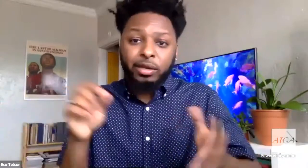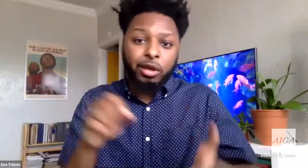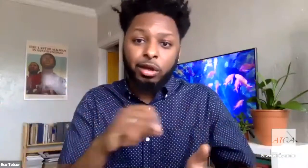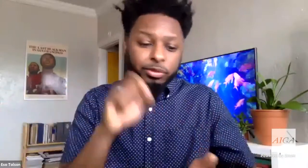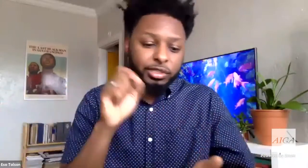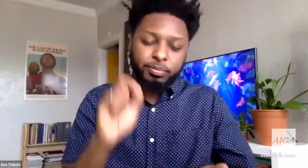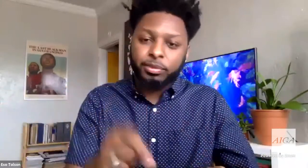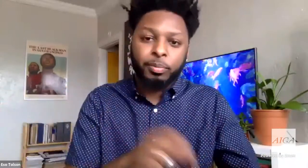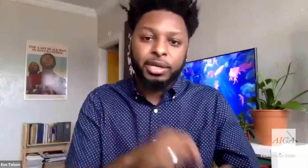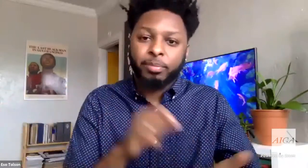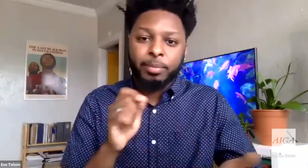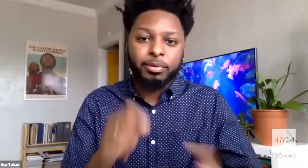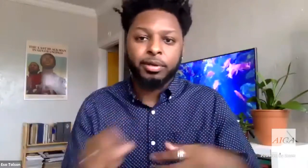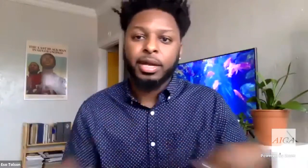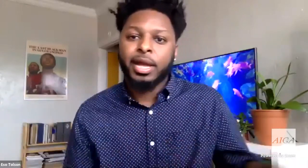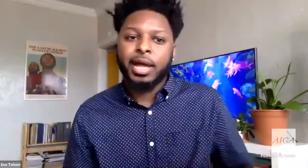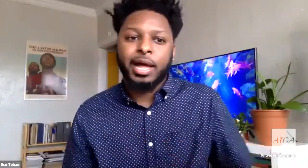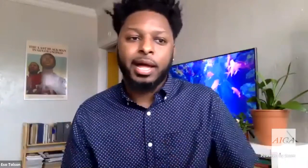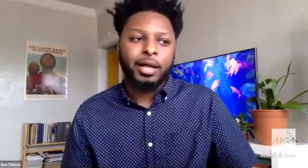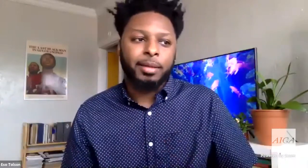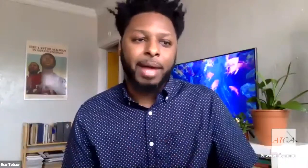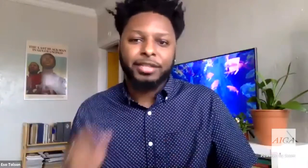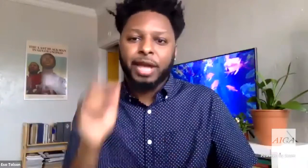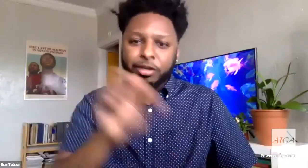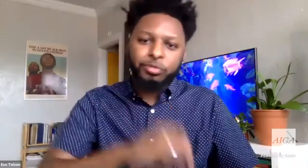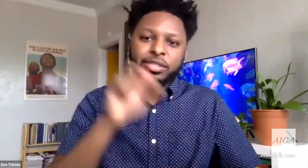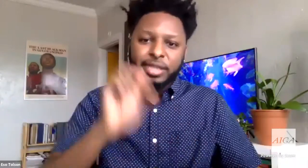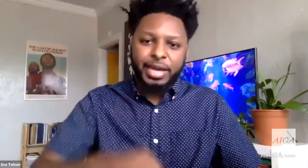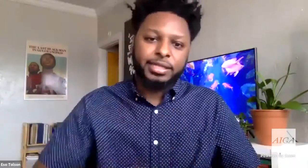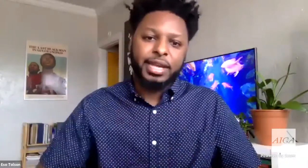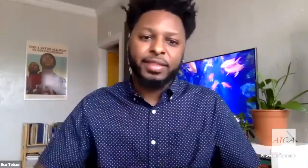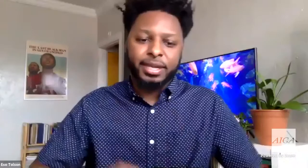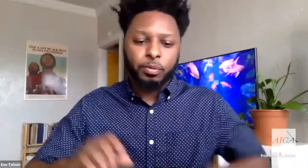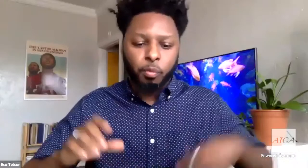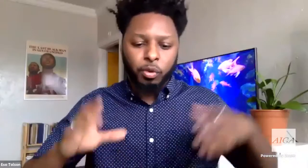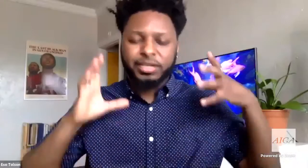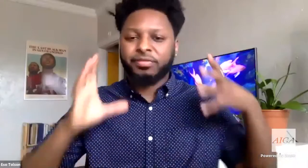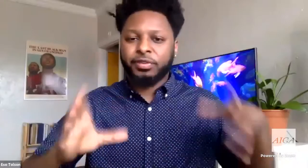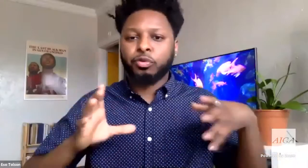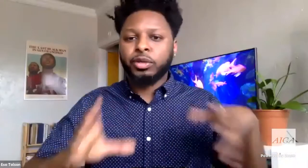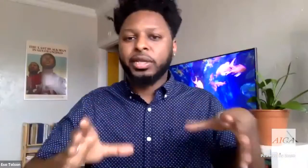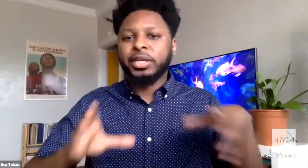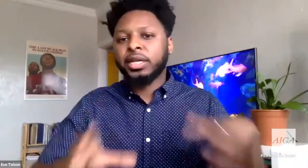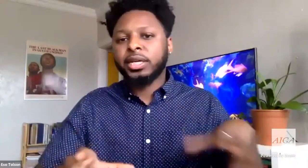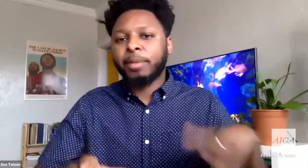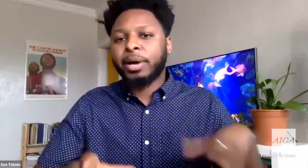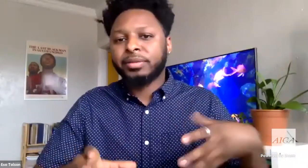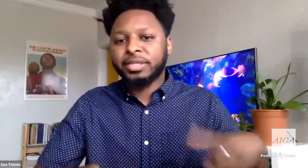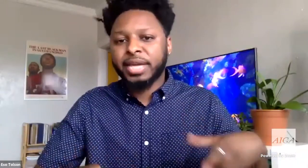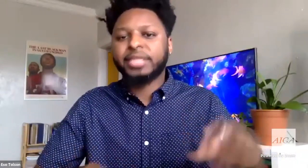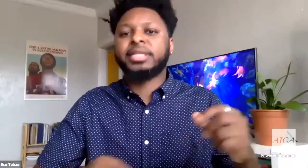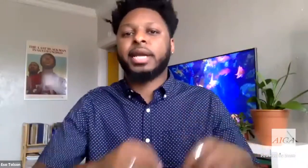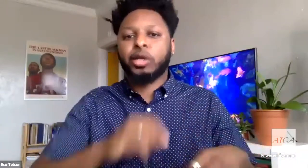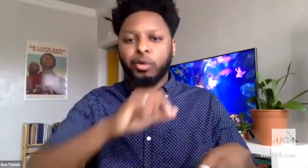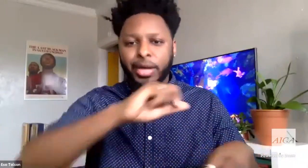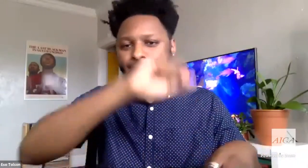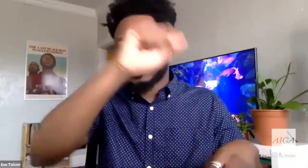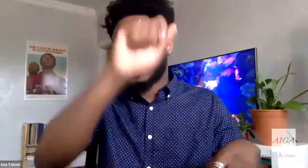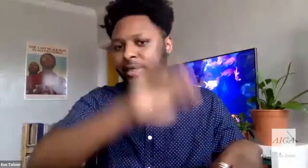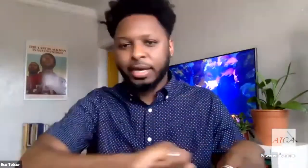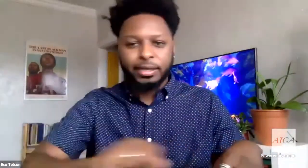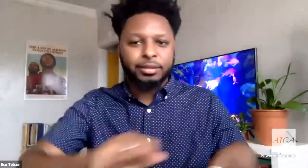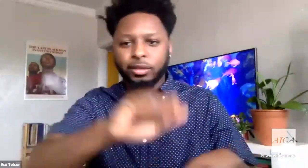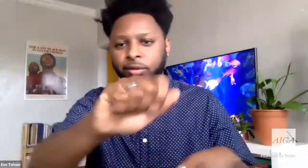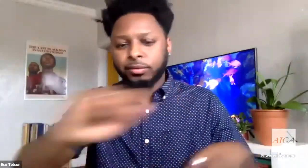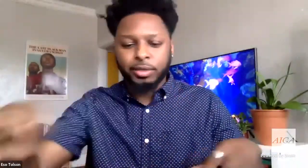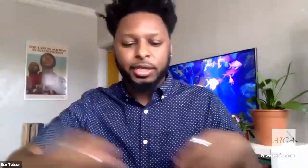it, analog with just, pen and paper, I do the sketch. And then once I feel really good about the sketch, then I go ahead